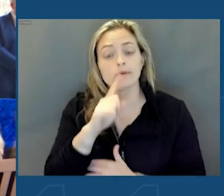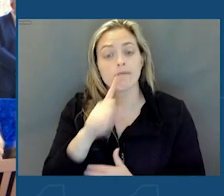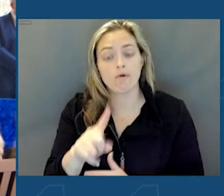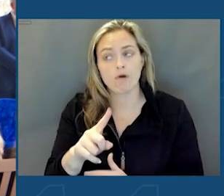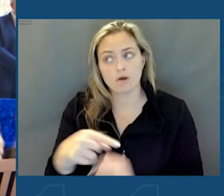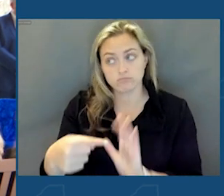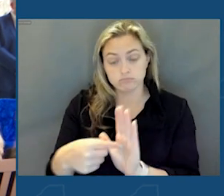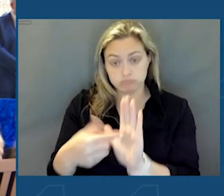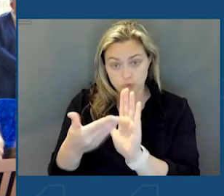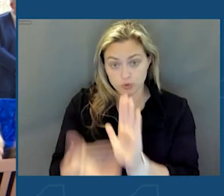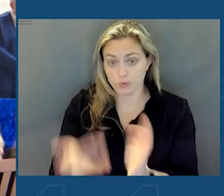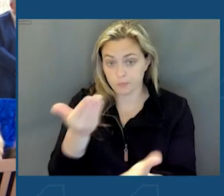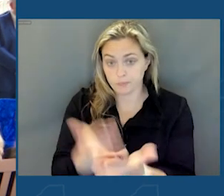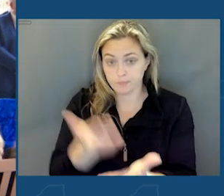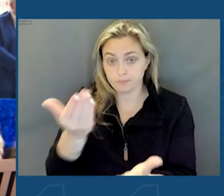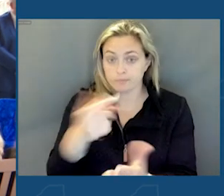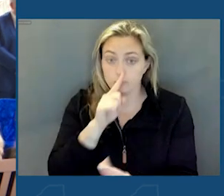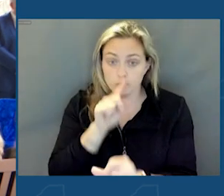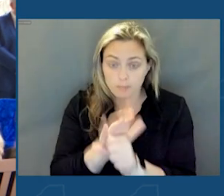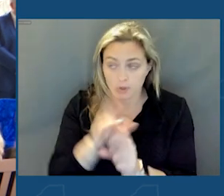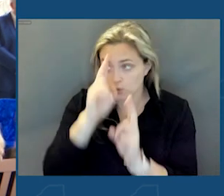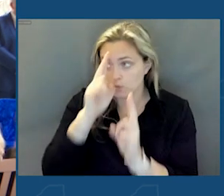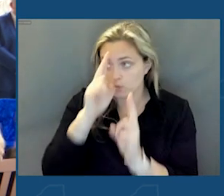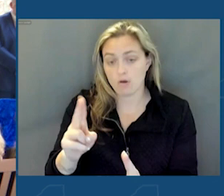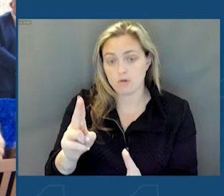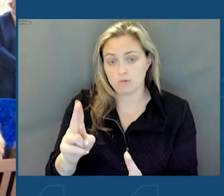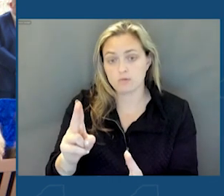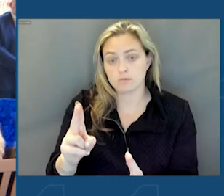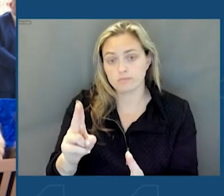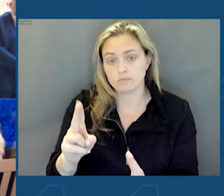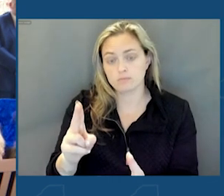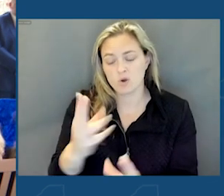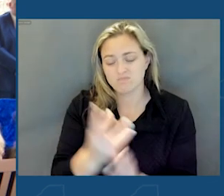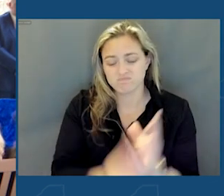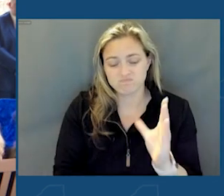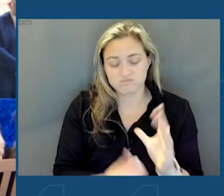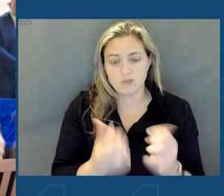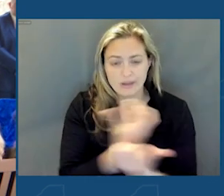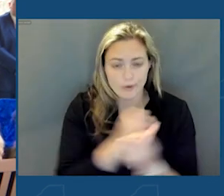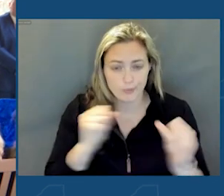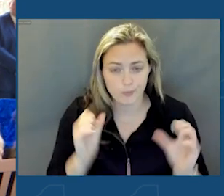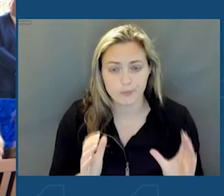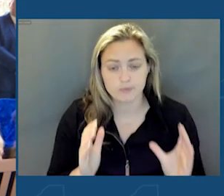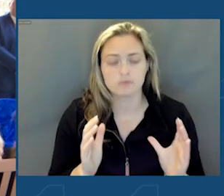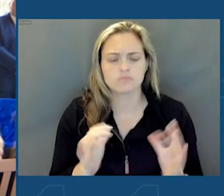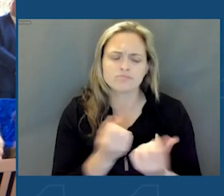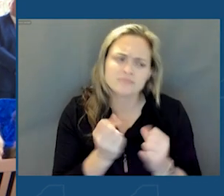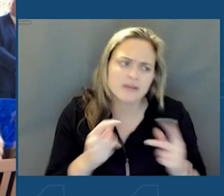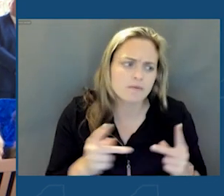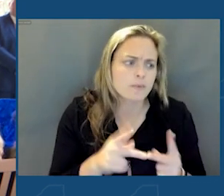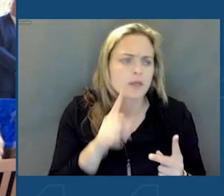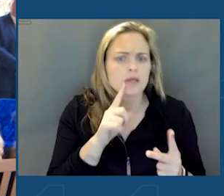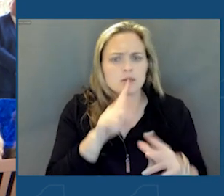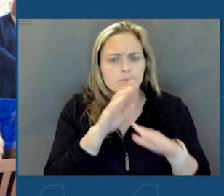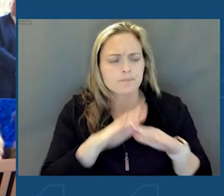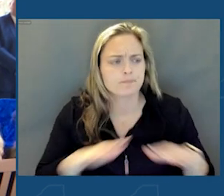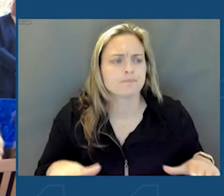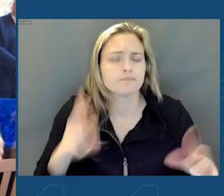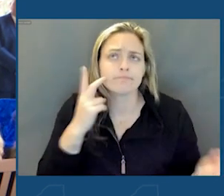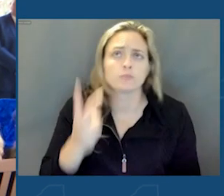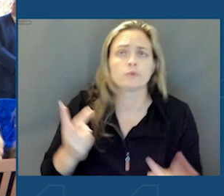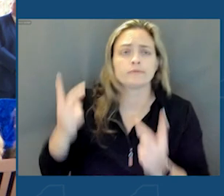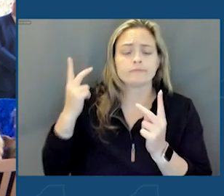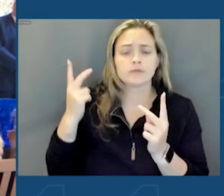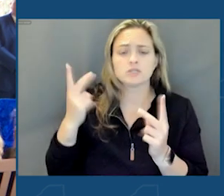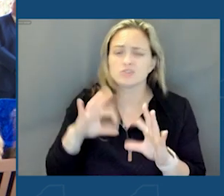to our commitment to honor our fallen heroes. It is a place, a safe place of solace and reflection where